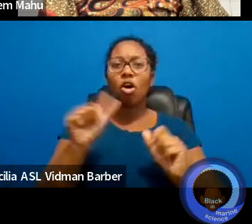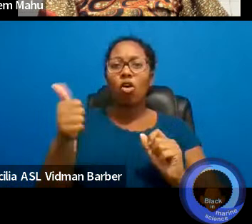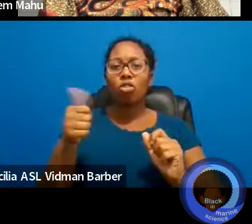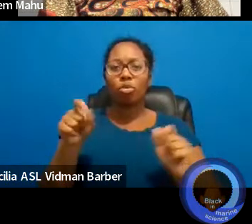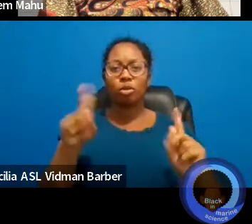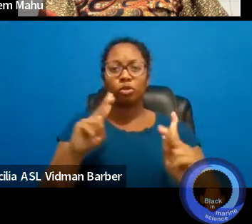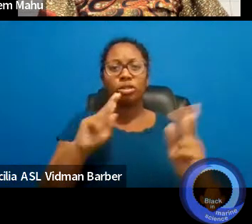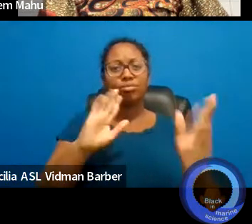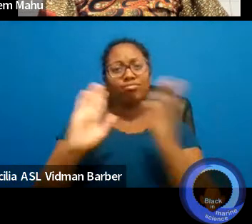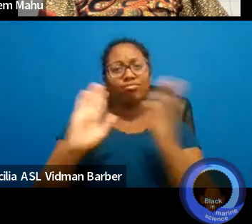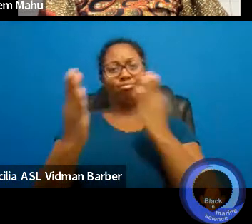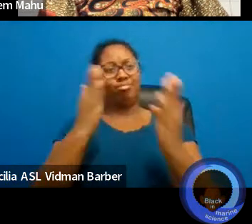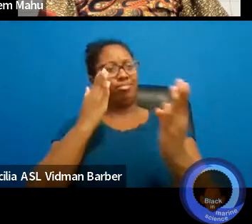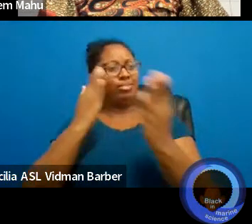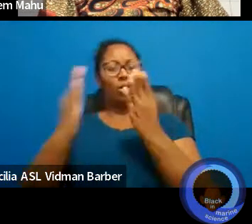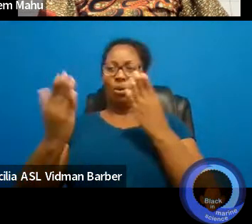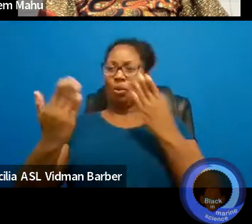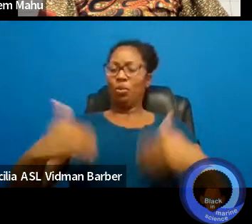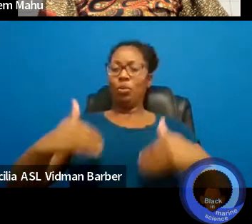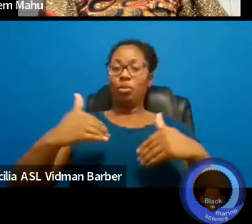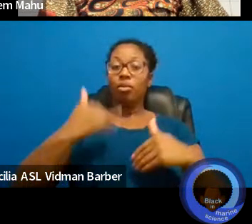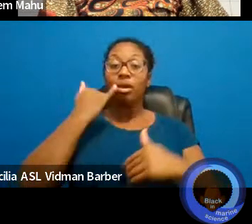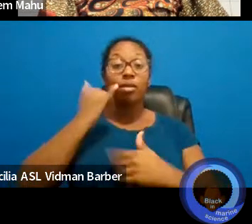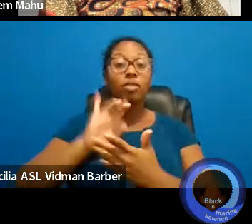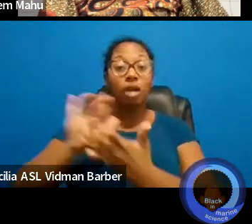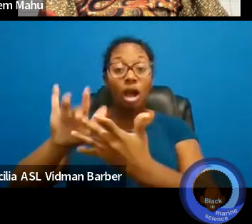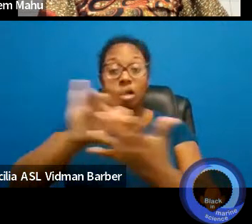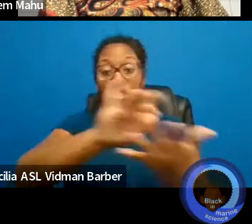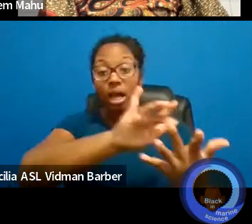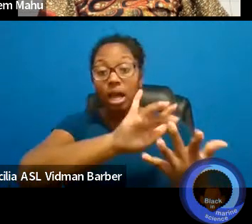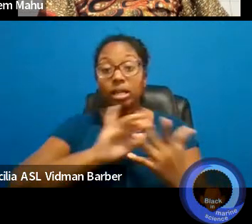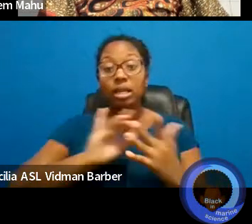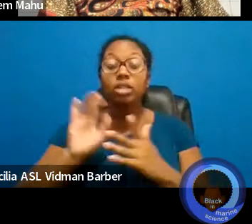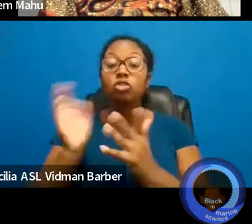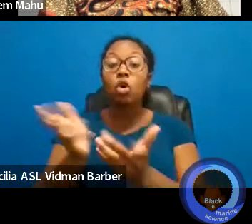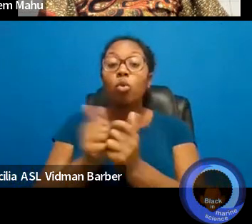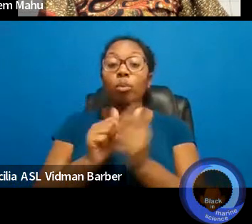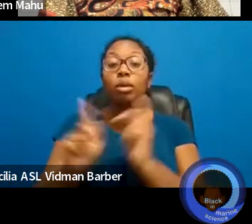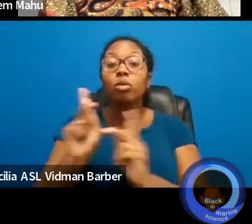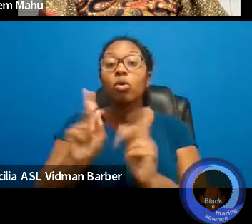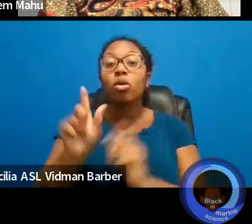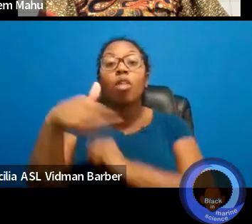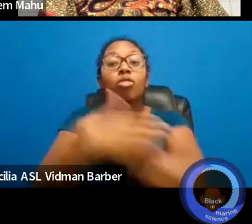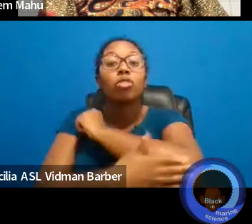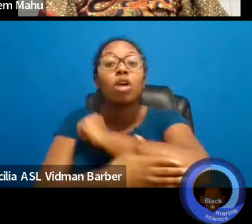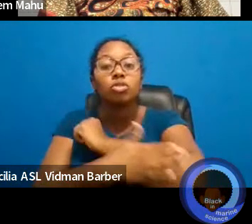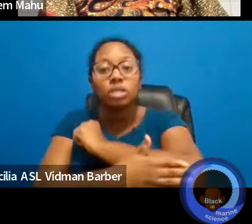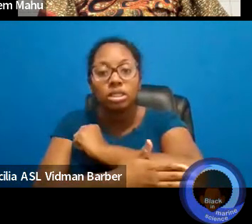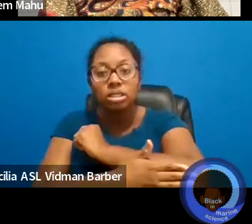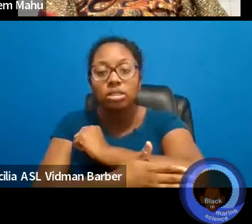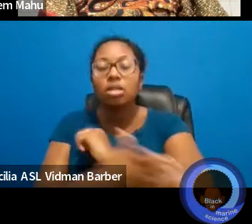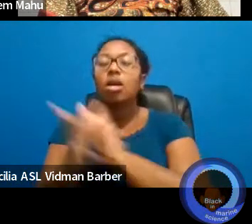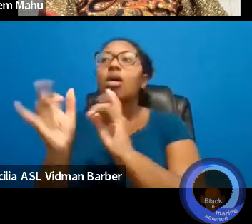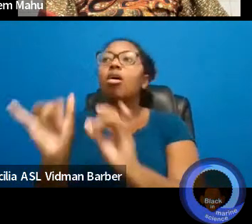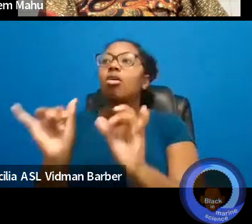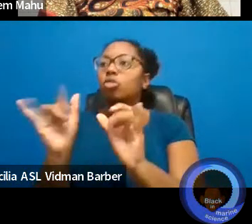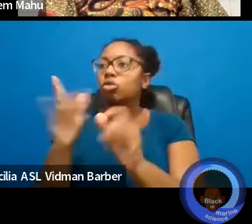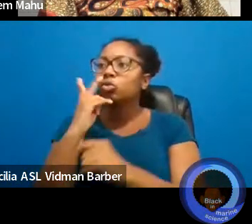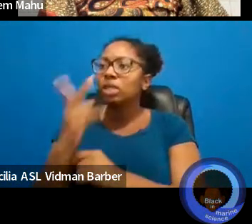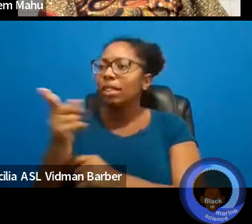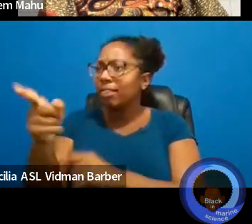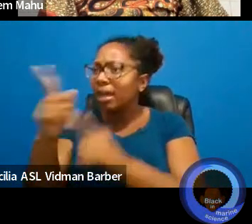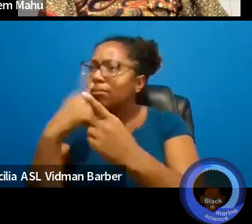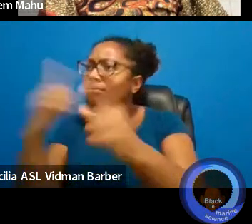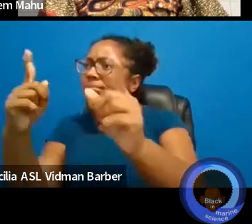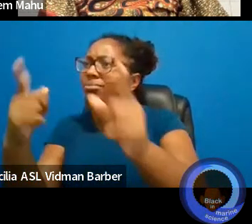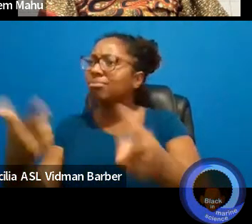from abroad and learn from your experience, you become a global citizen. And anywhere you are, you're potentially a problem solver. So